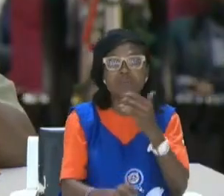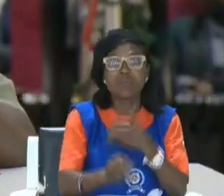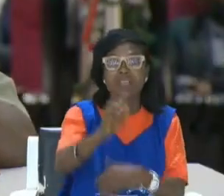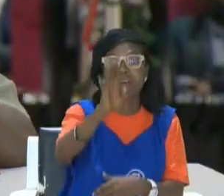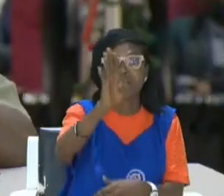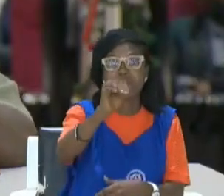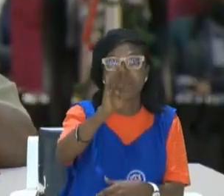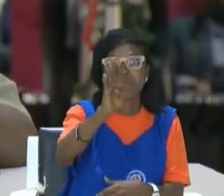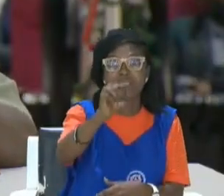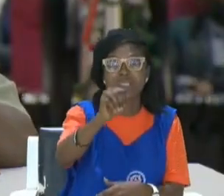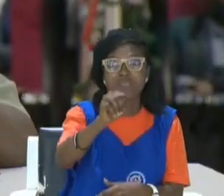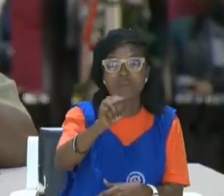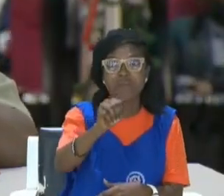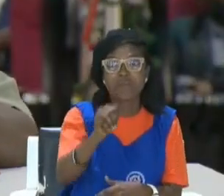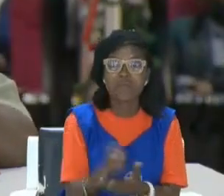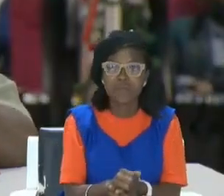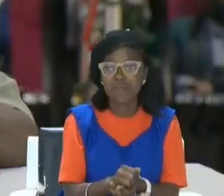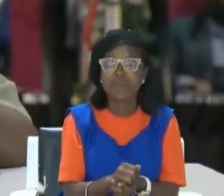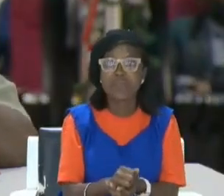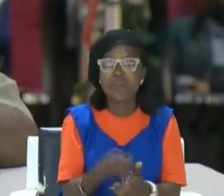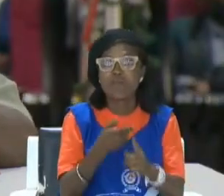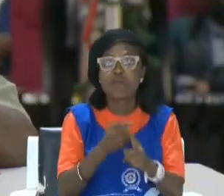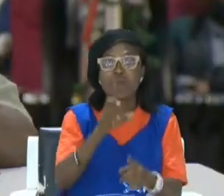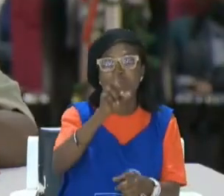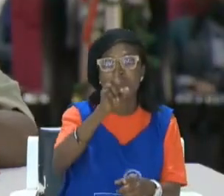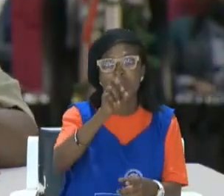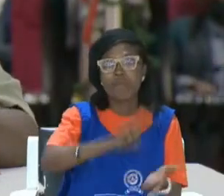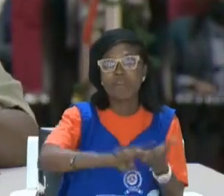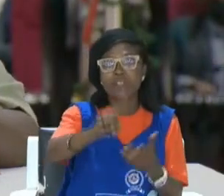you know the entire story from verse 1 to